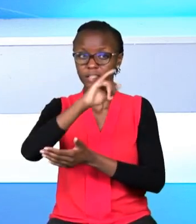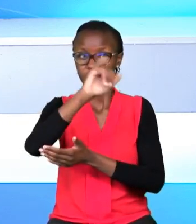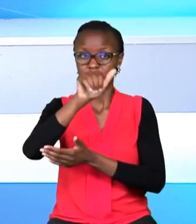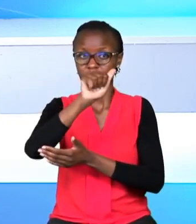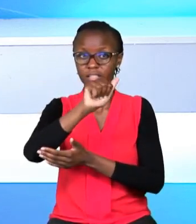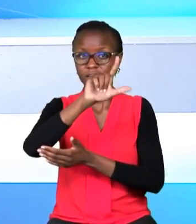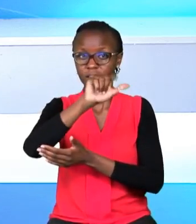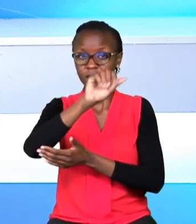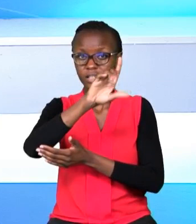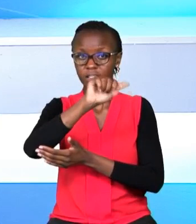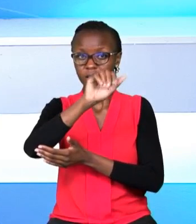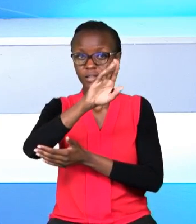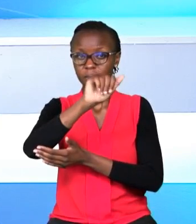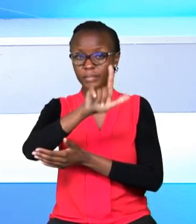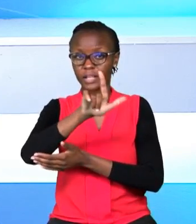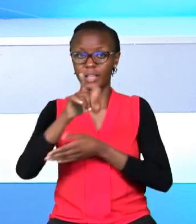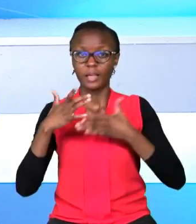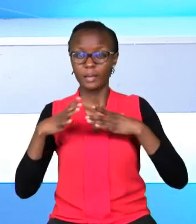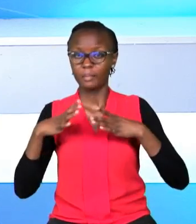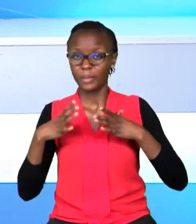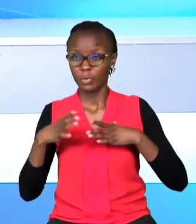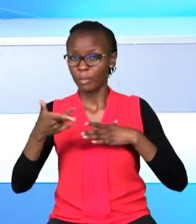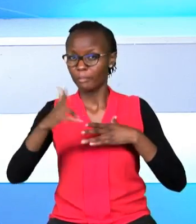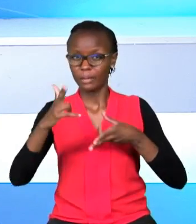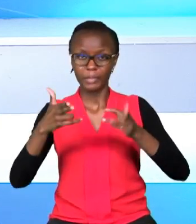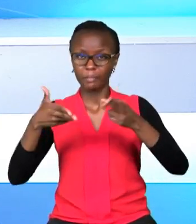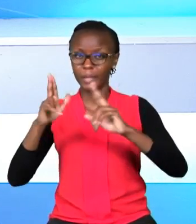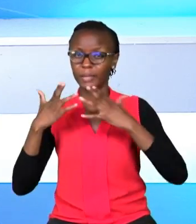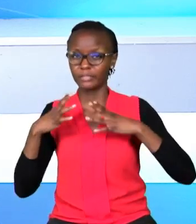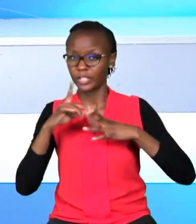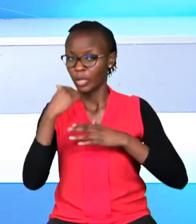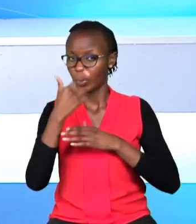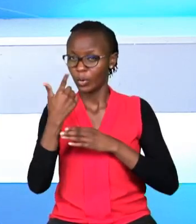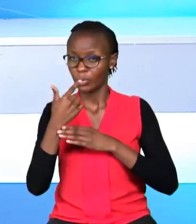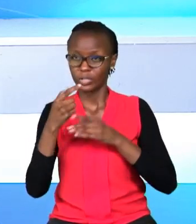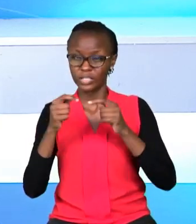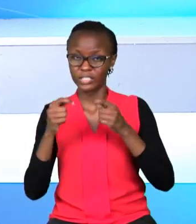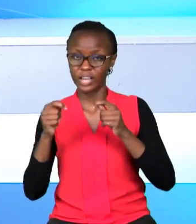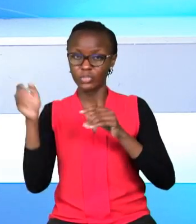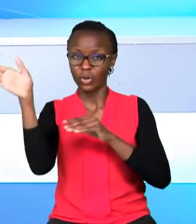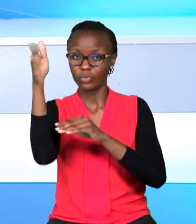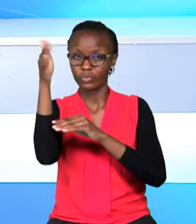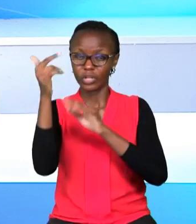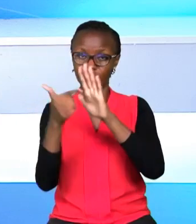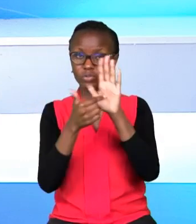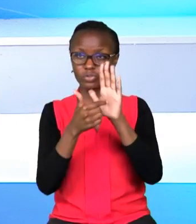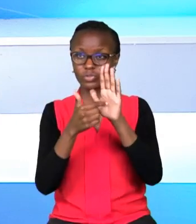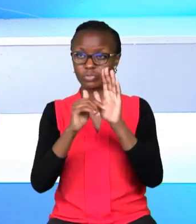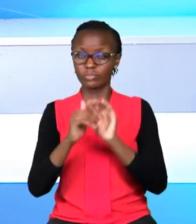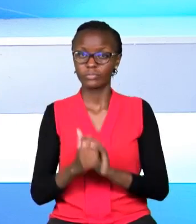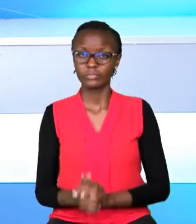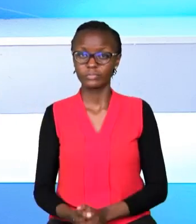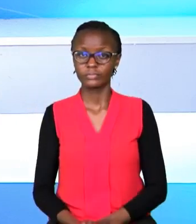Jalalabad, Taliban fighters opened fire at protesters who tried to install Afghanistan's national flag at a square in the city. Take a